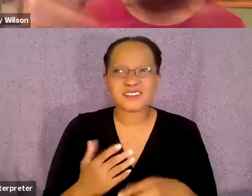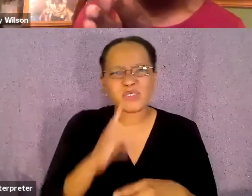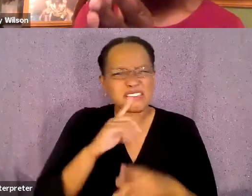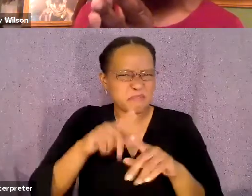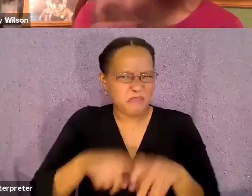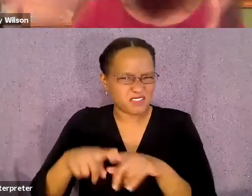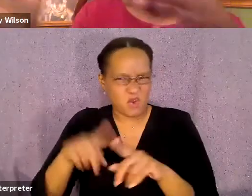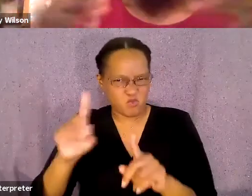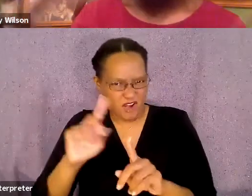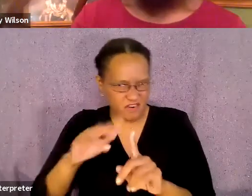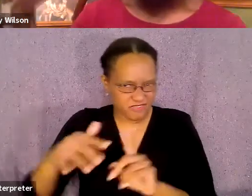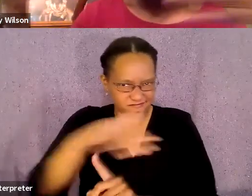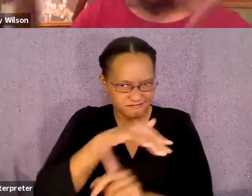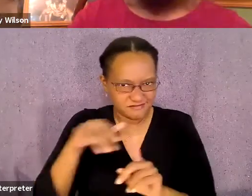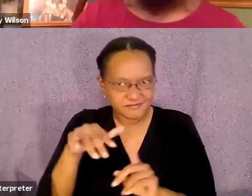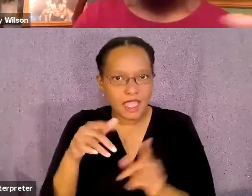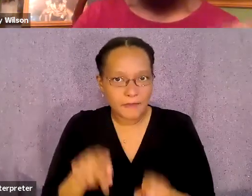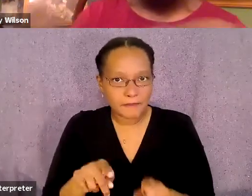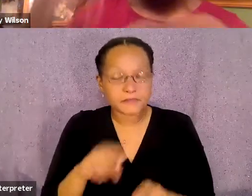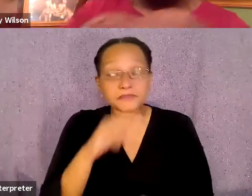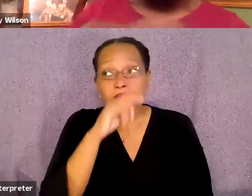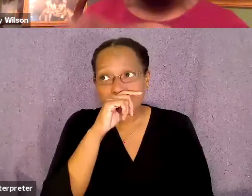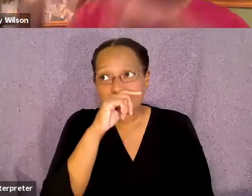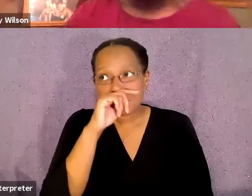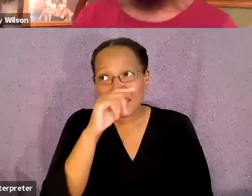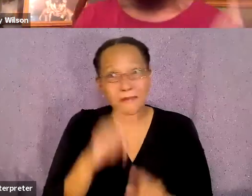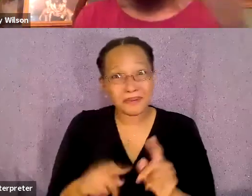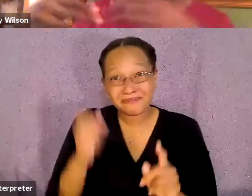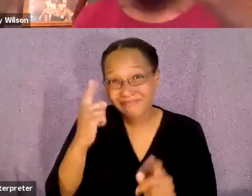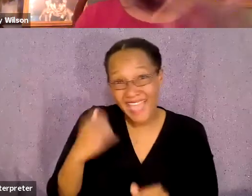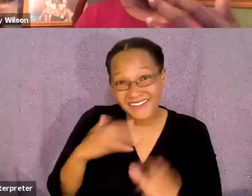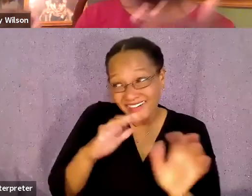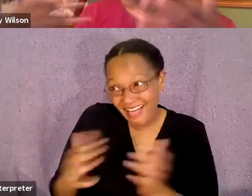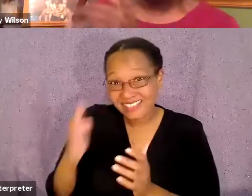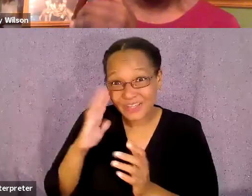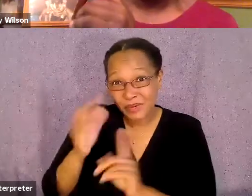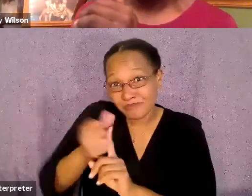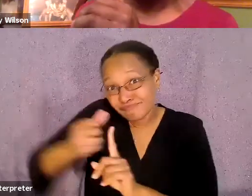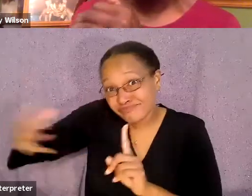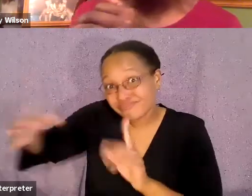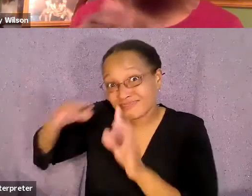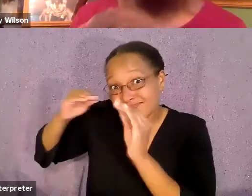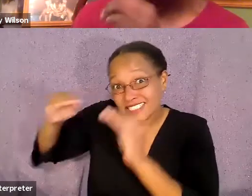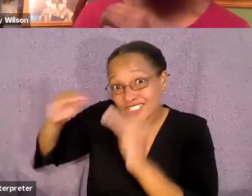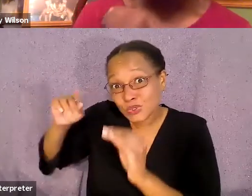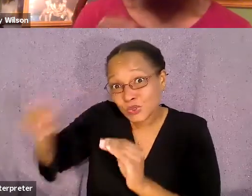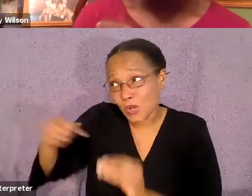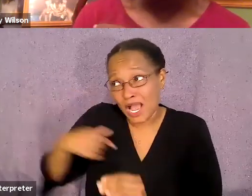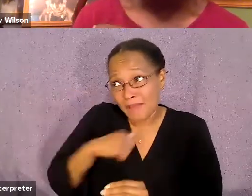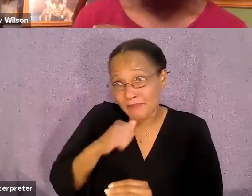you said, we can't, there's classes for that. I can't personally do